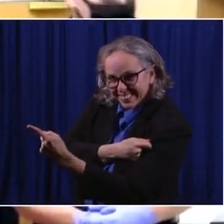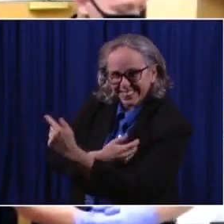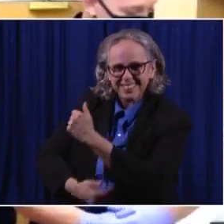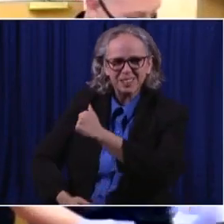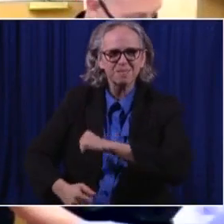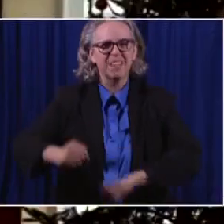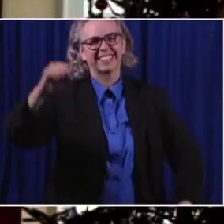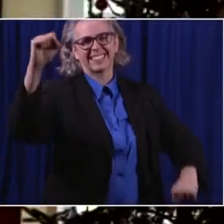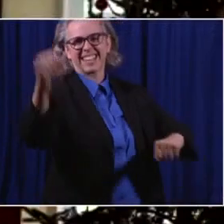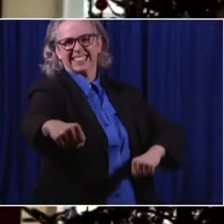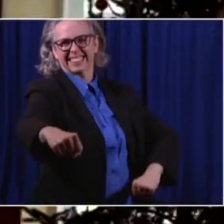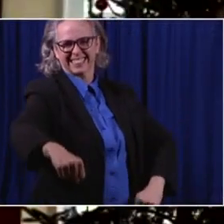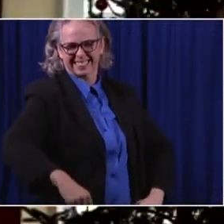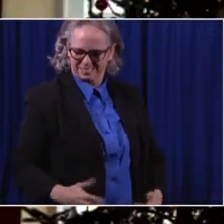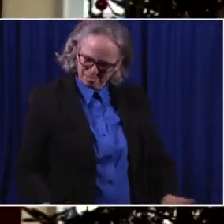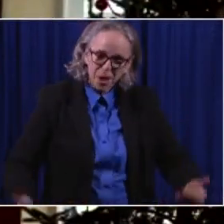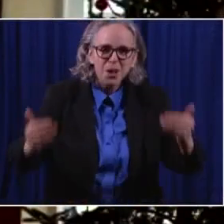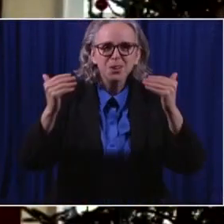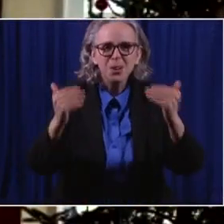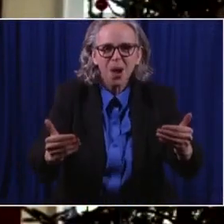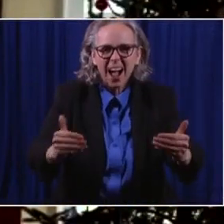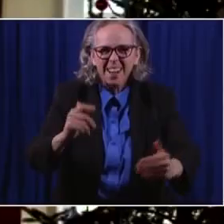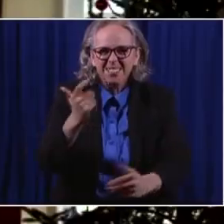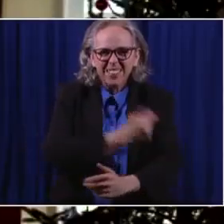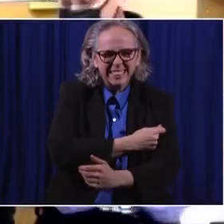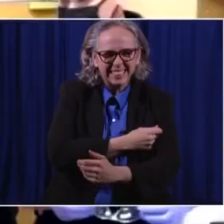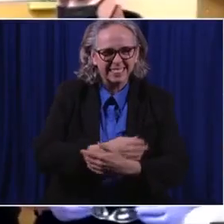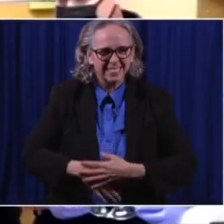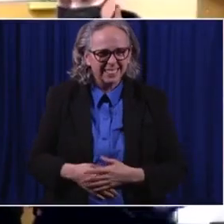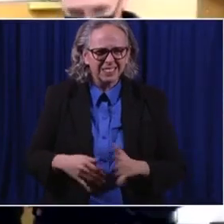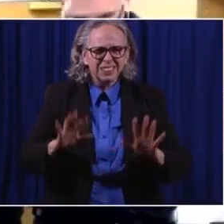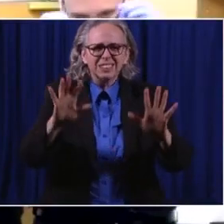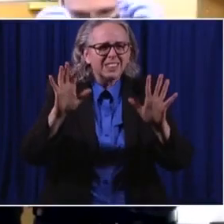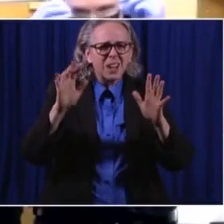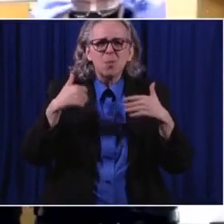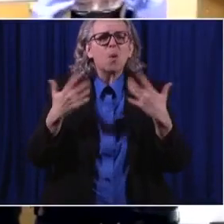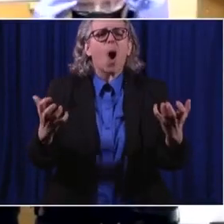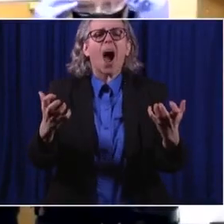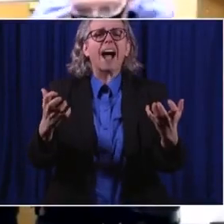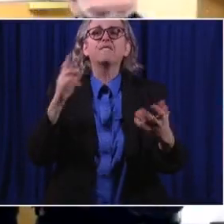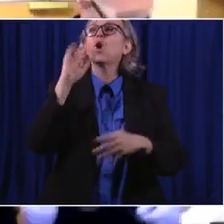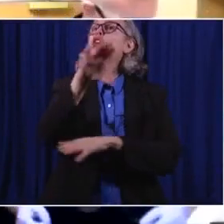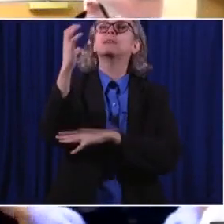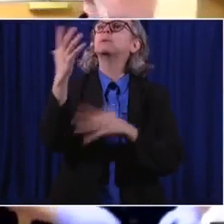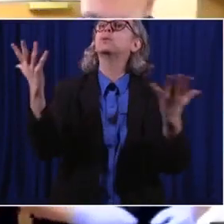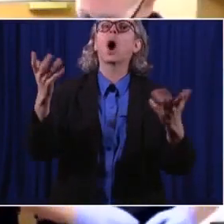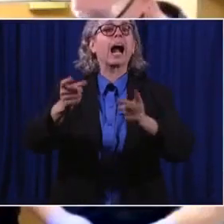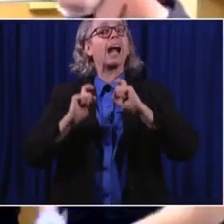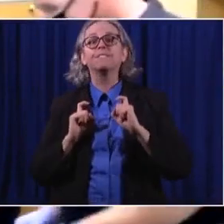sir. Let's do it. Okay. This is the only thing I want for Christmas because health is well.